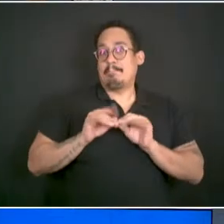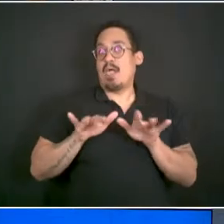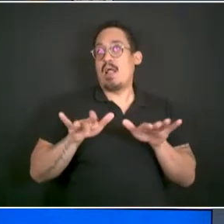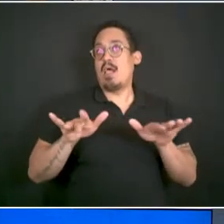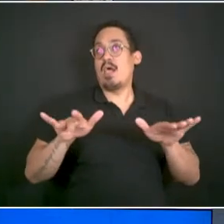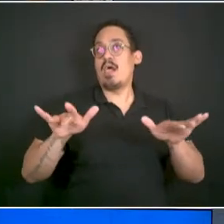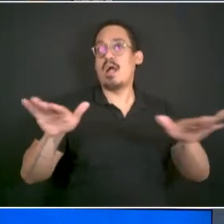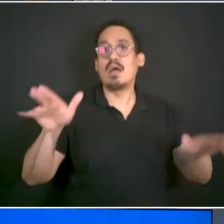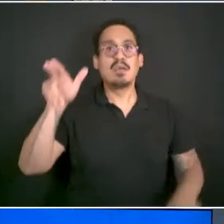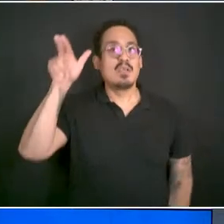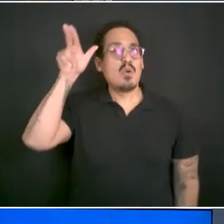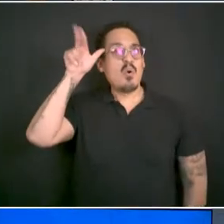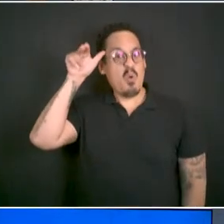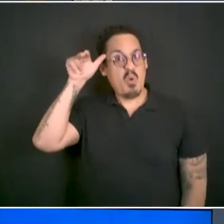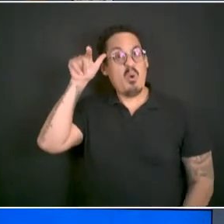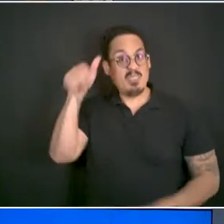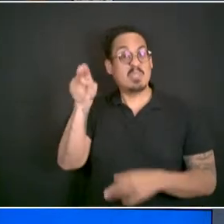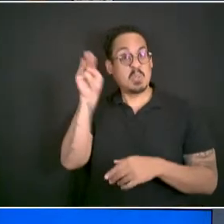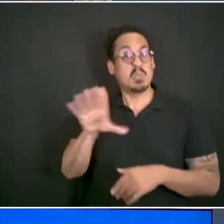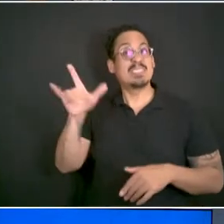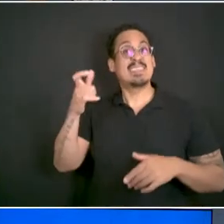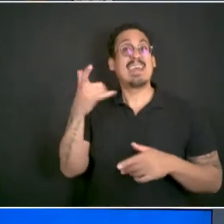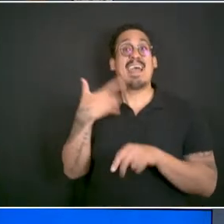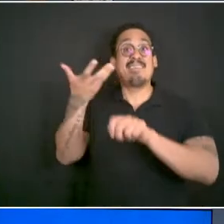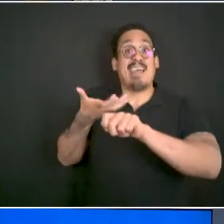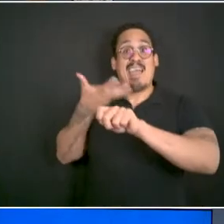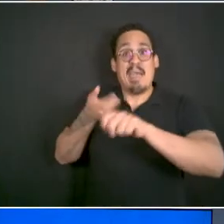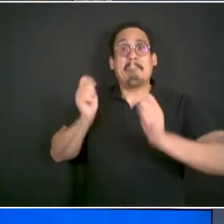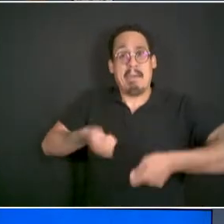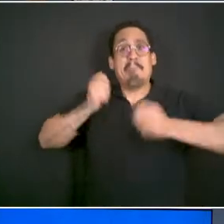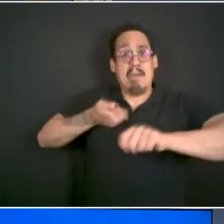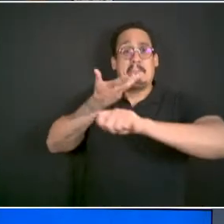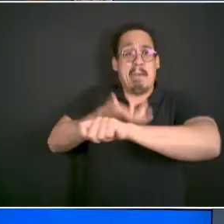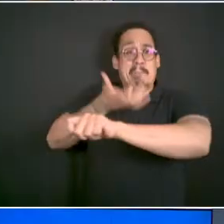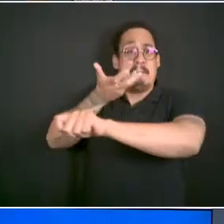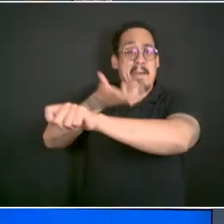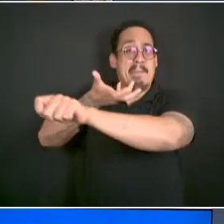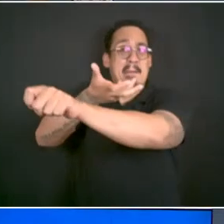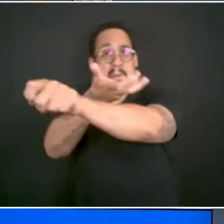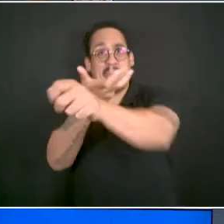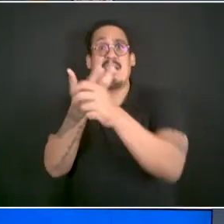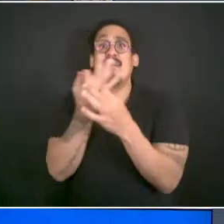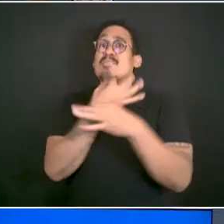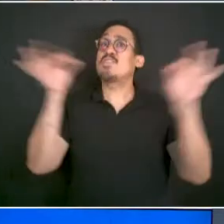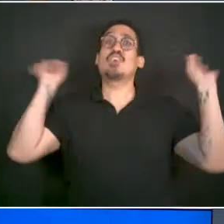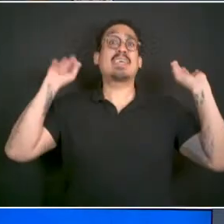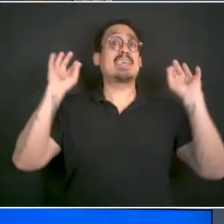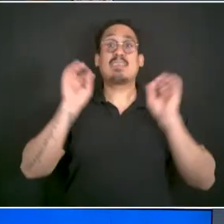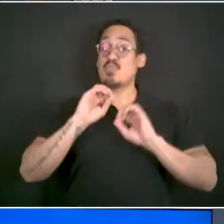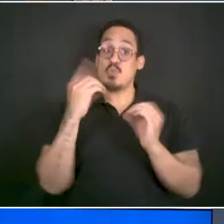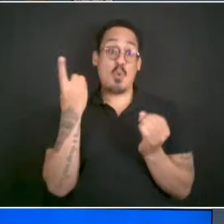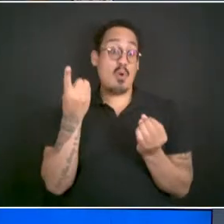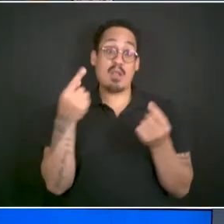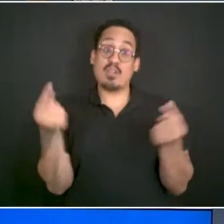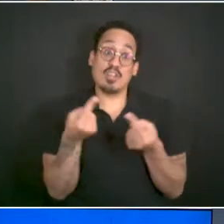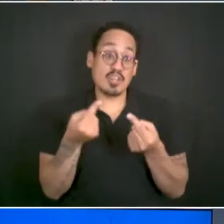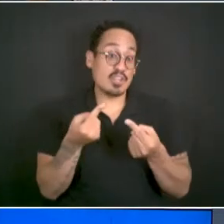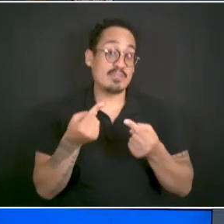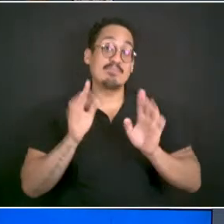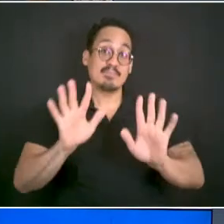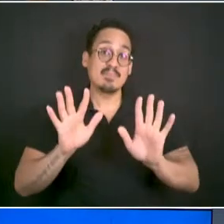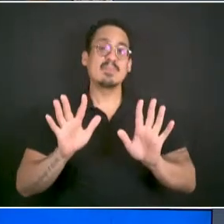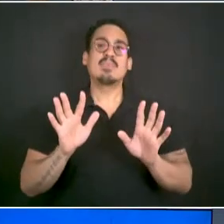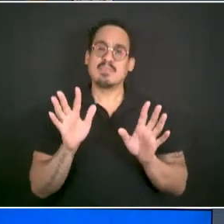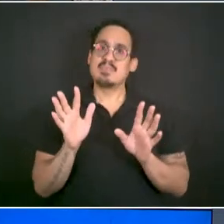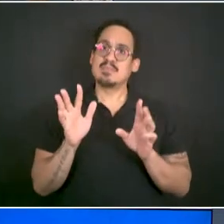its carriage. It got loose in Central Park over the weekend. Nobody was hurt, but people who